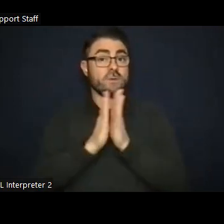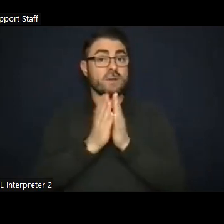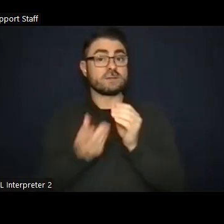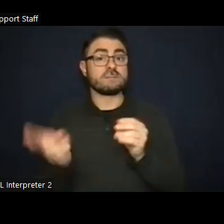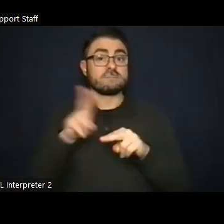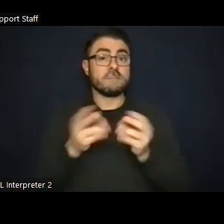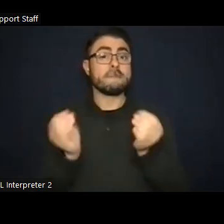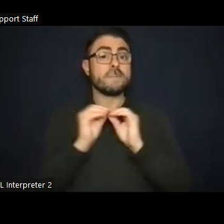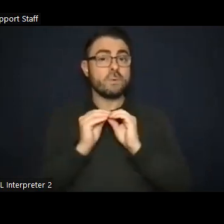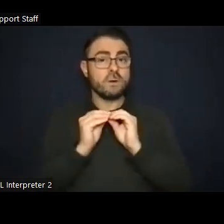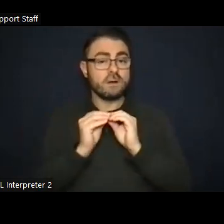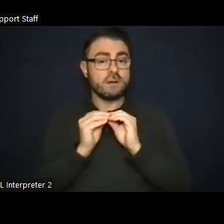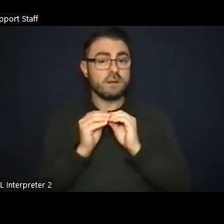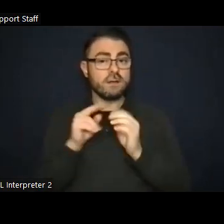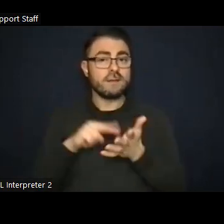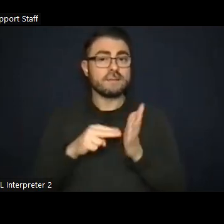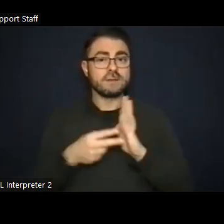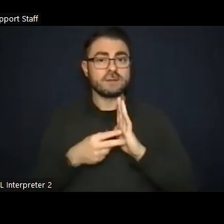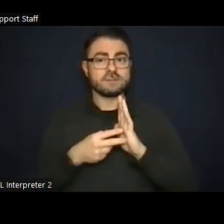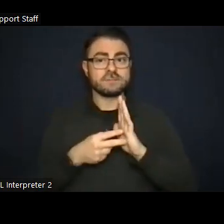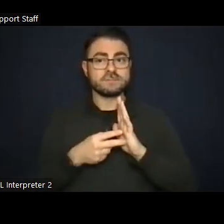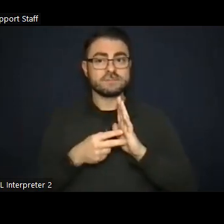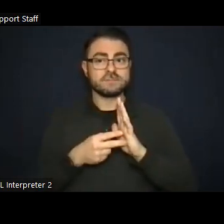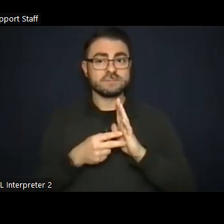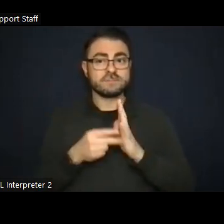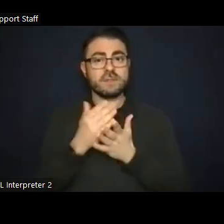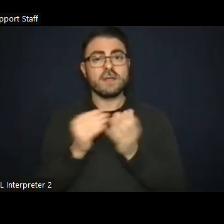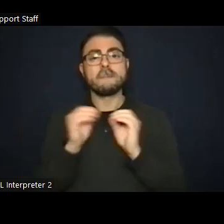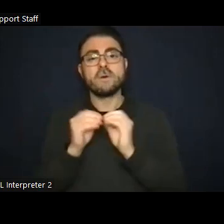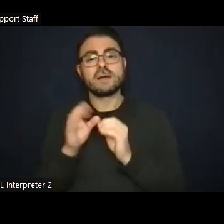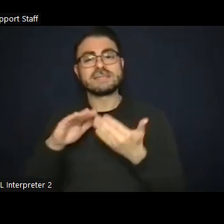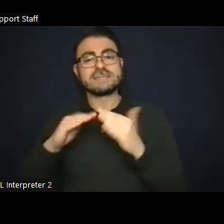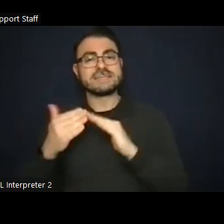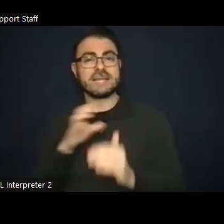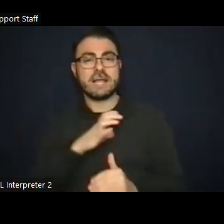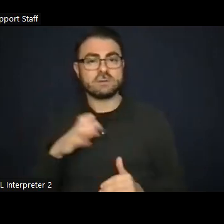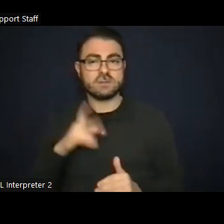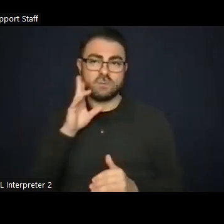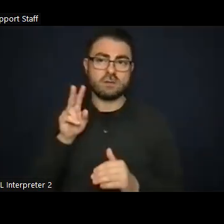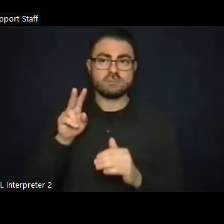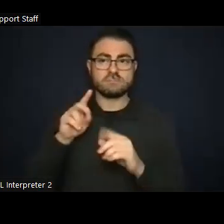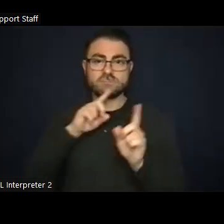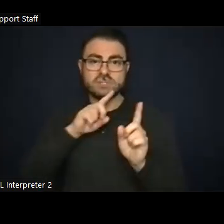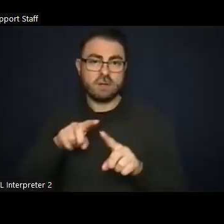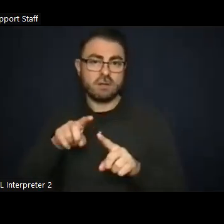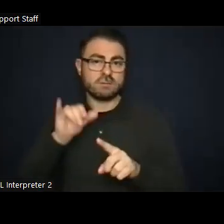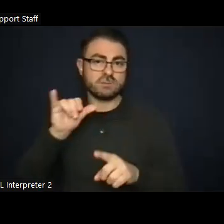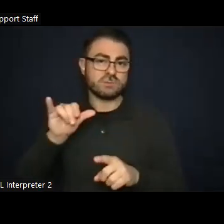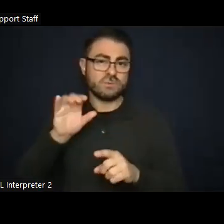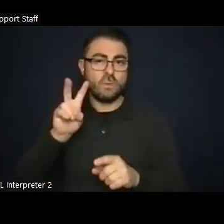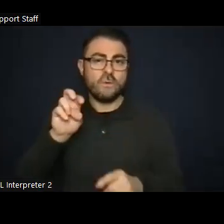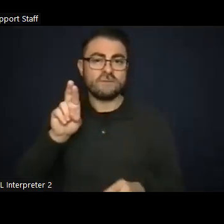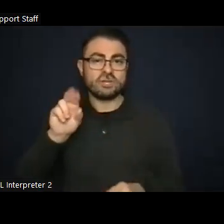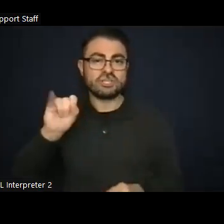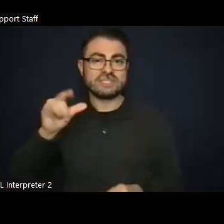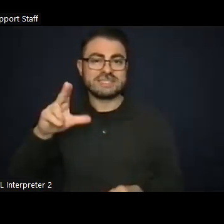at least the portion more than that, the city council would weigh in and respond to the oversight board and staff saying,